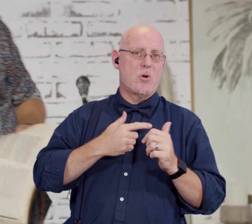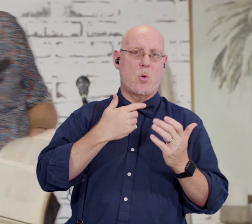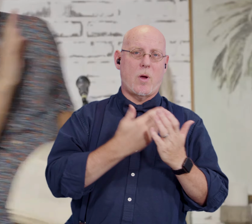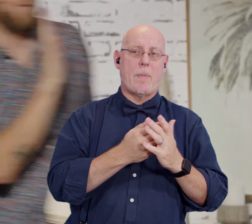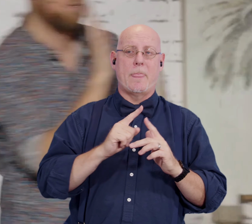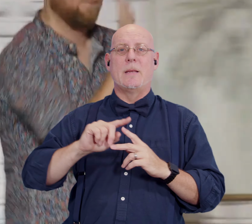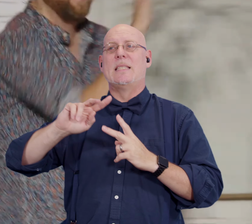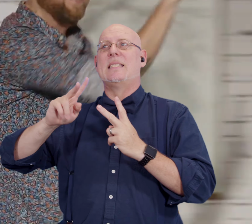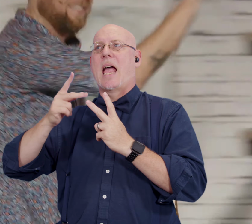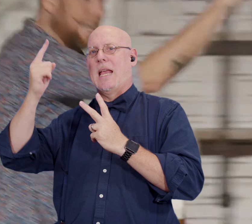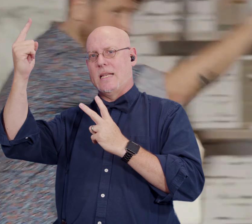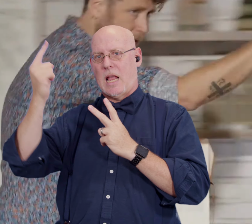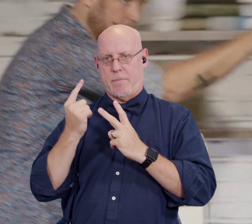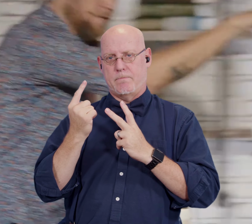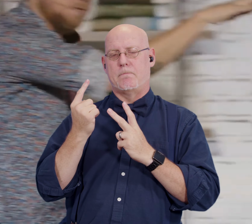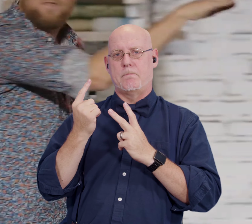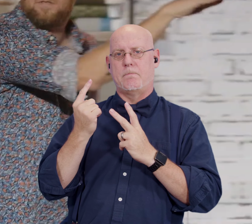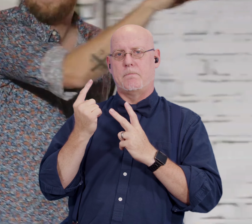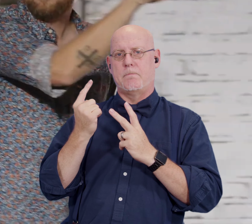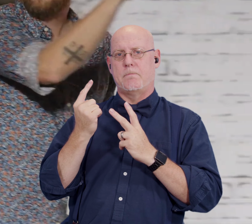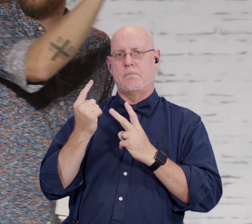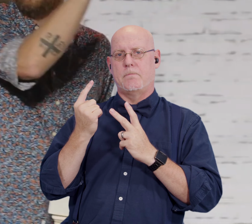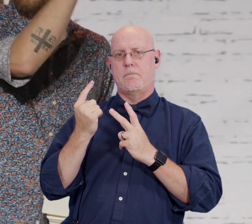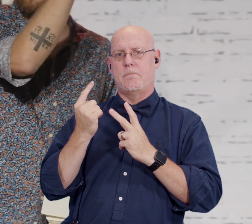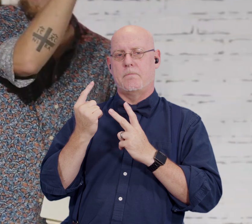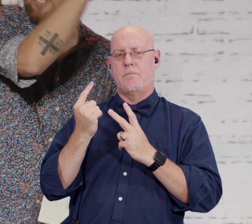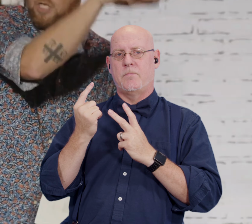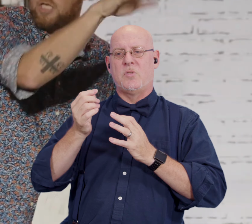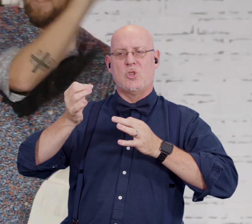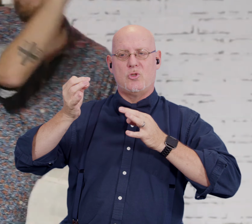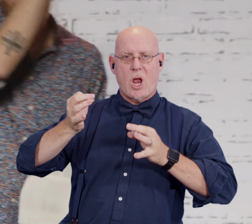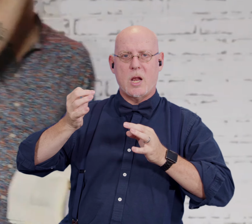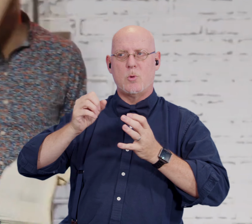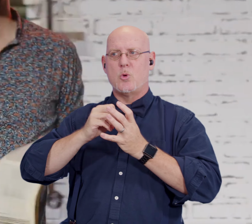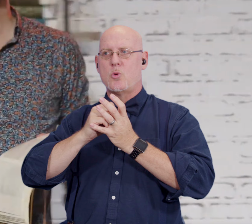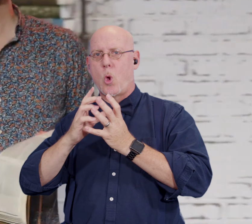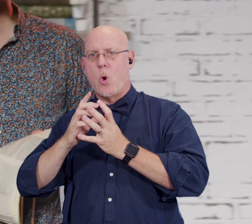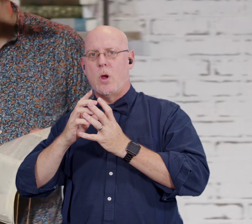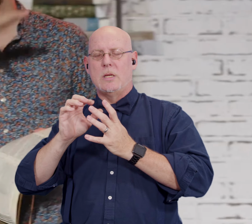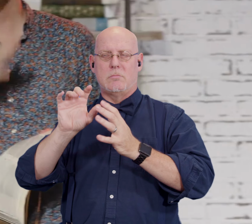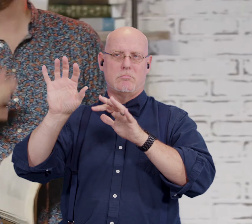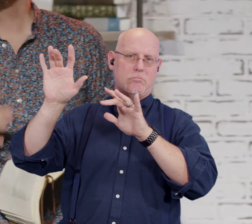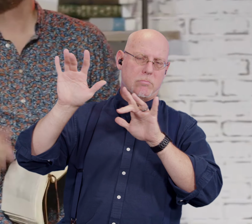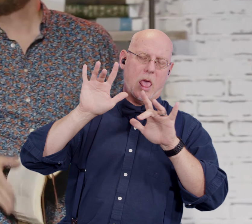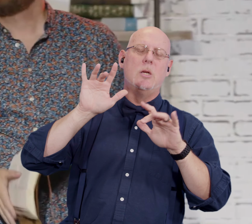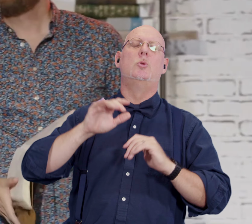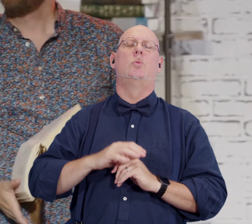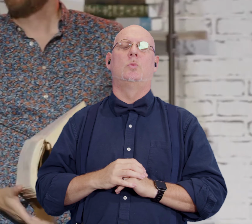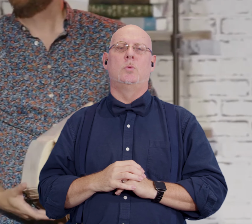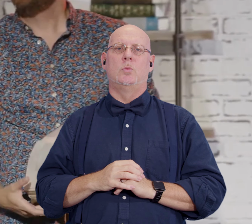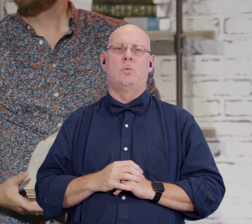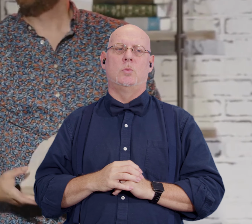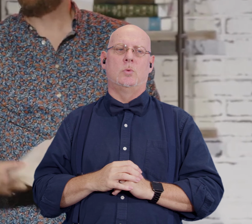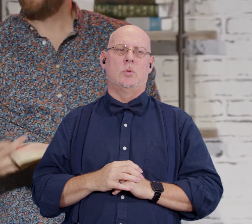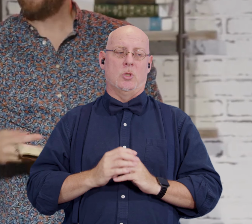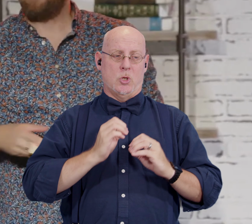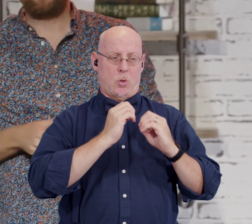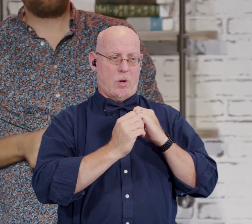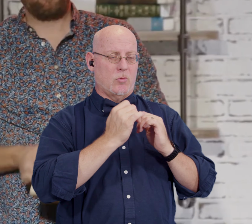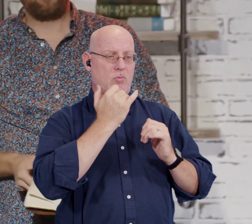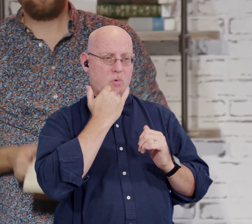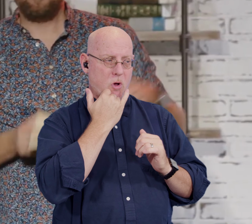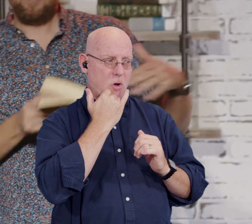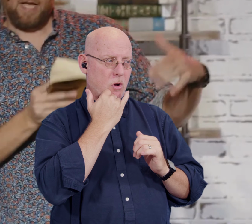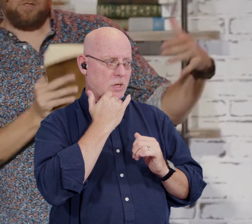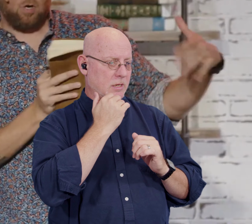first advent, but rather coming in his second advent in judgment and in glory and in splendor to correct that